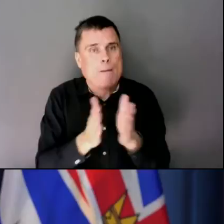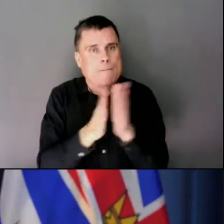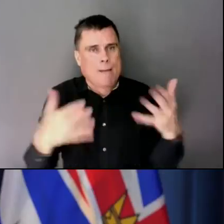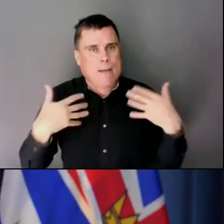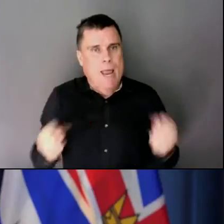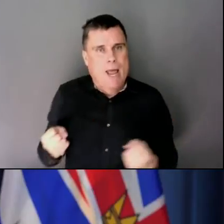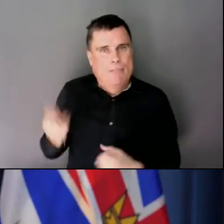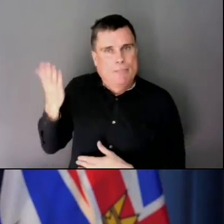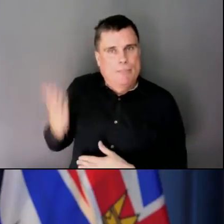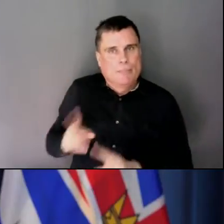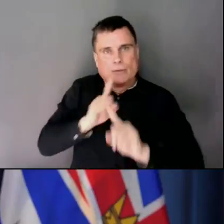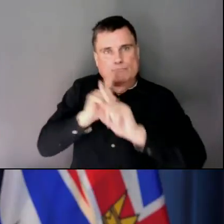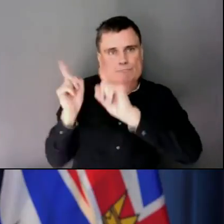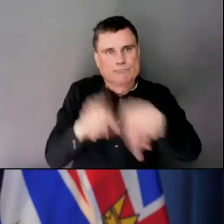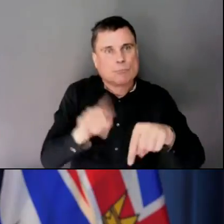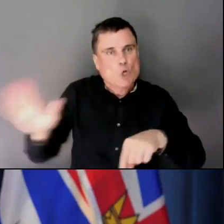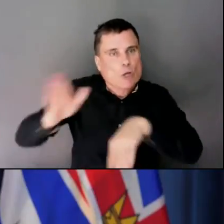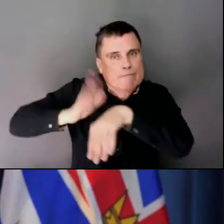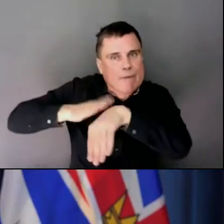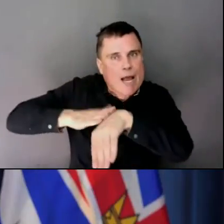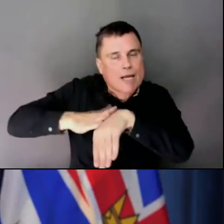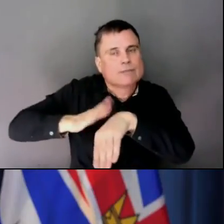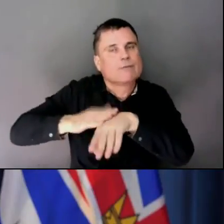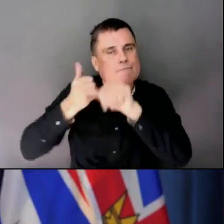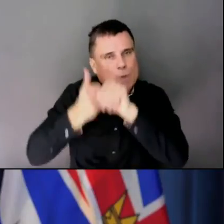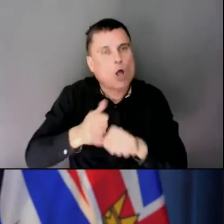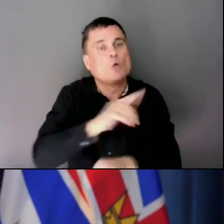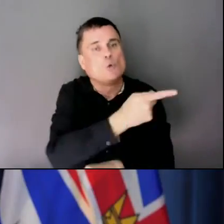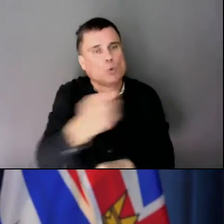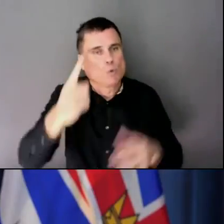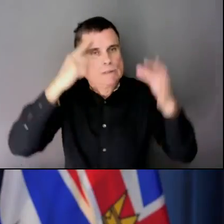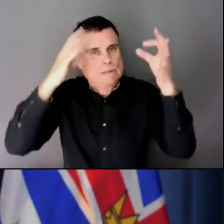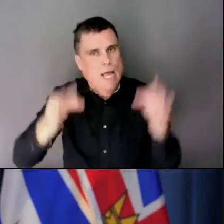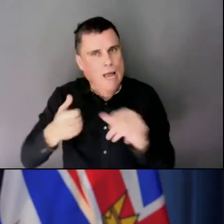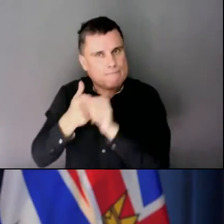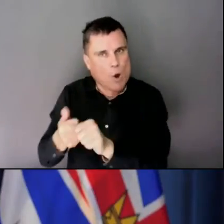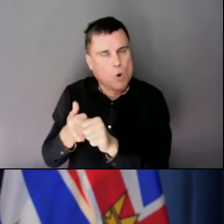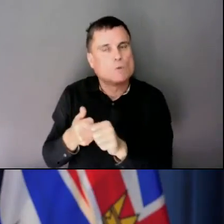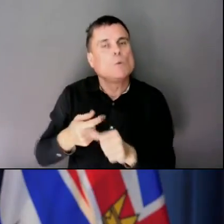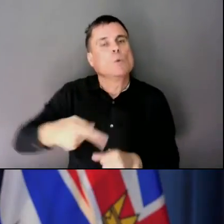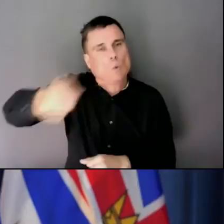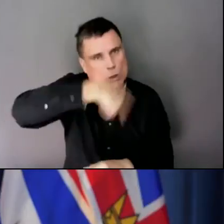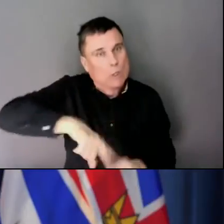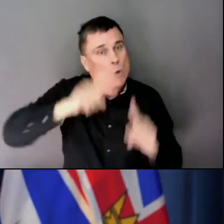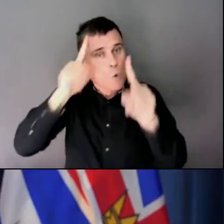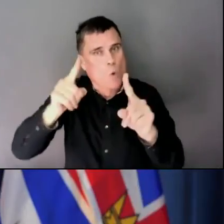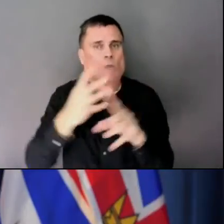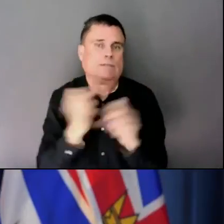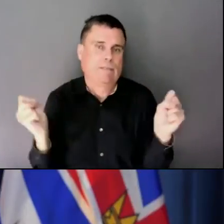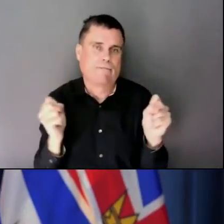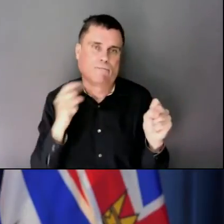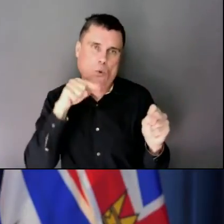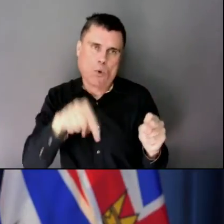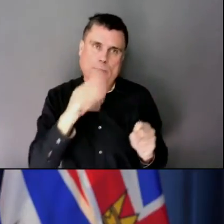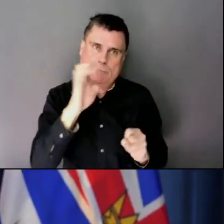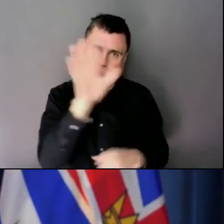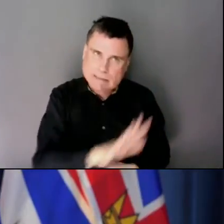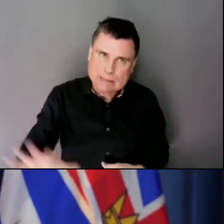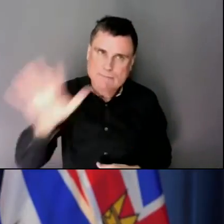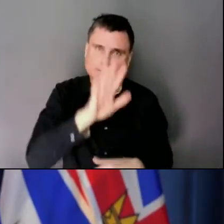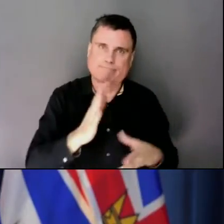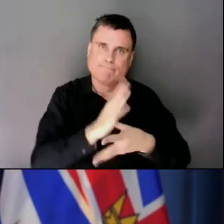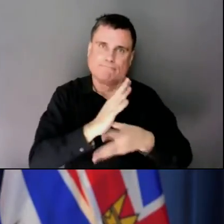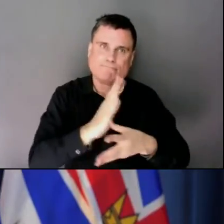decisions in the best interest of all British Columbians. Our next question is from Binder Sajjan, CTV. Hi there. I'm